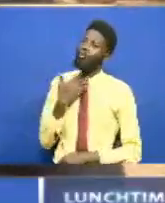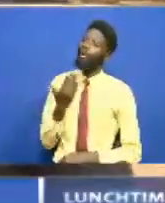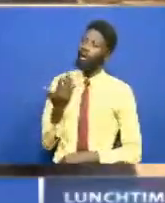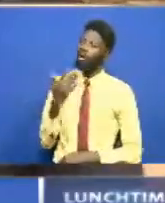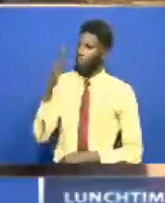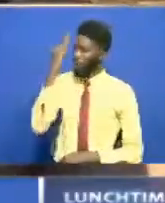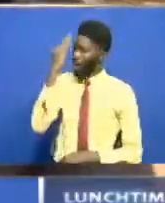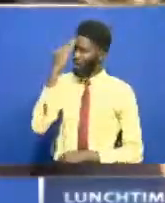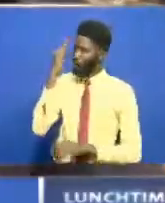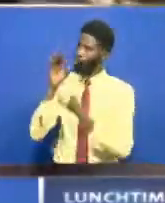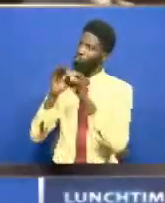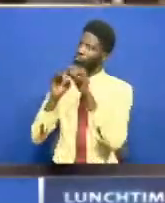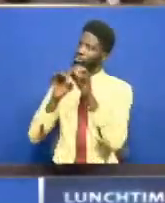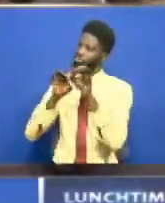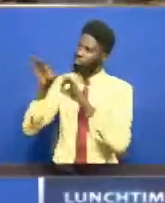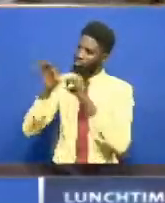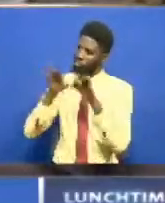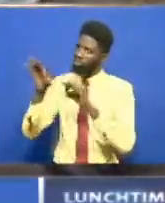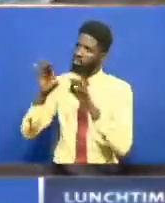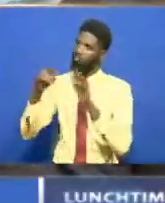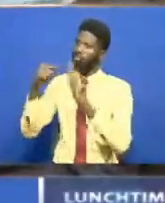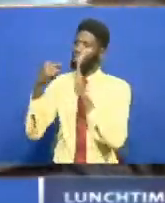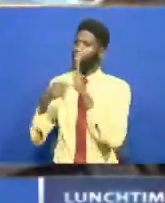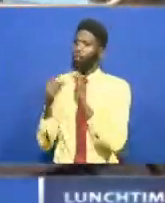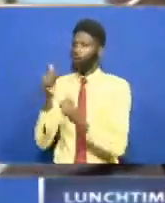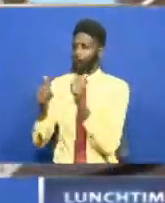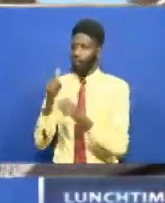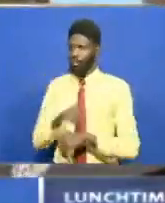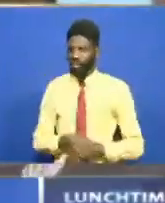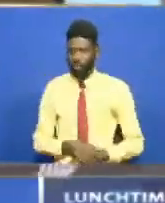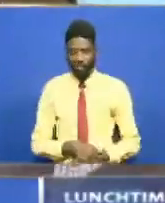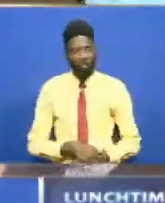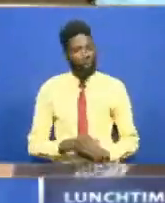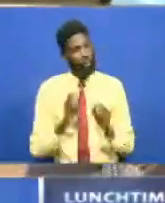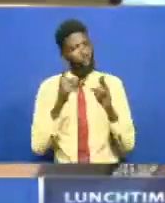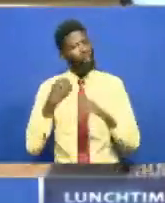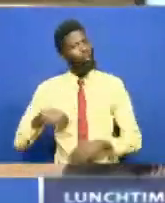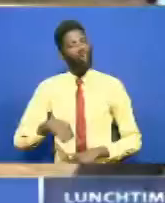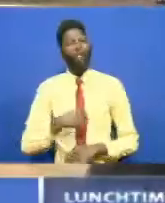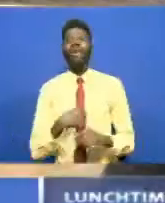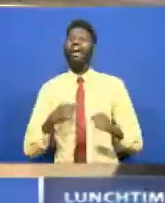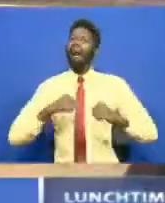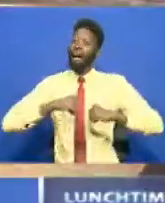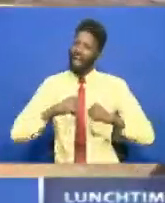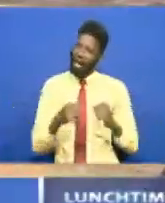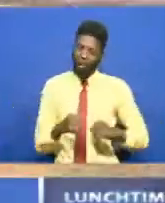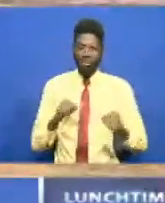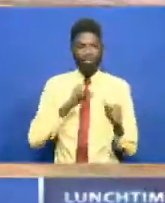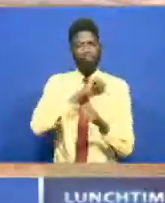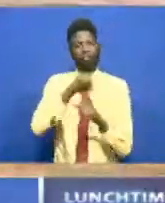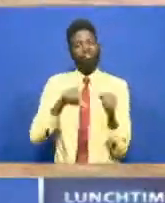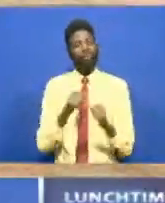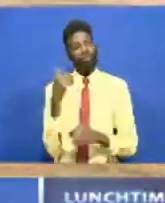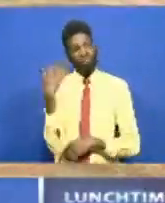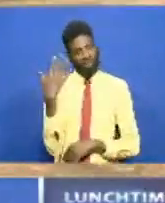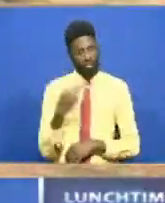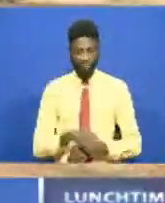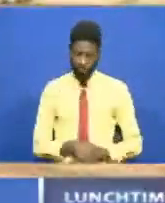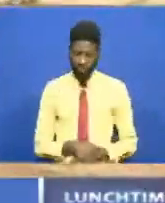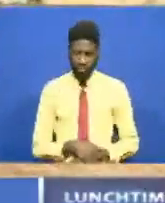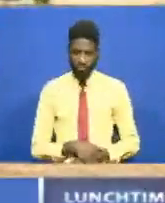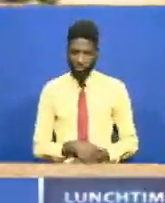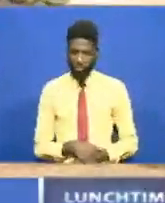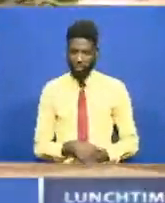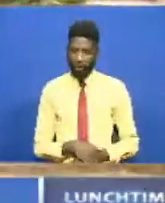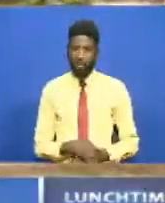Monday. Okay, we've been very excited about this document, and the bits I've got is that we are